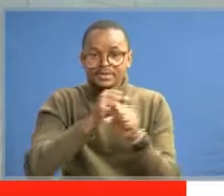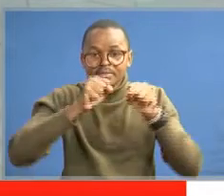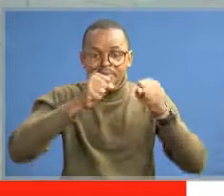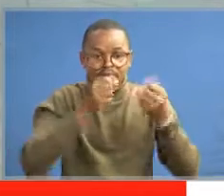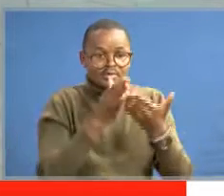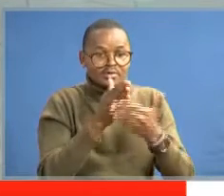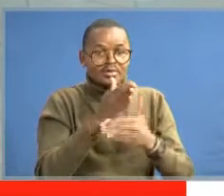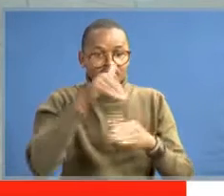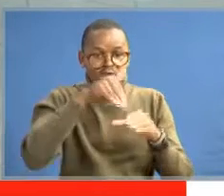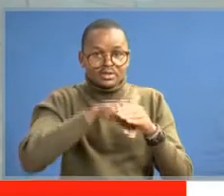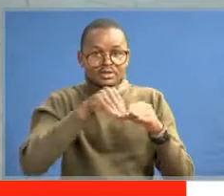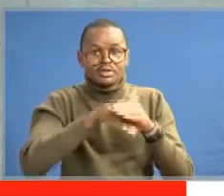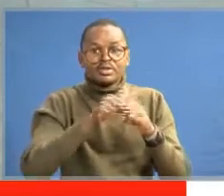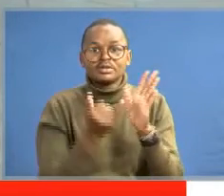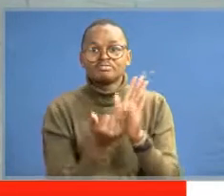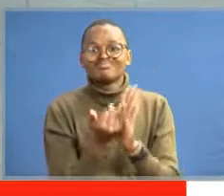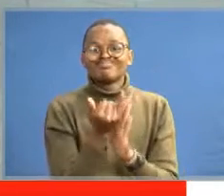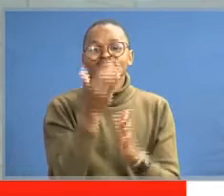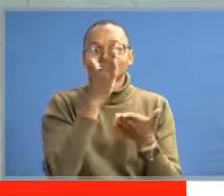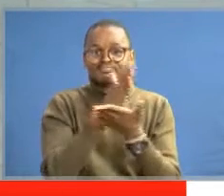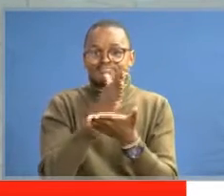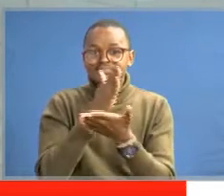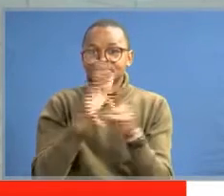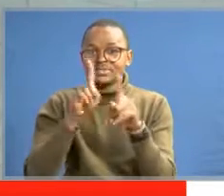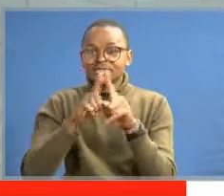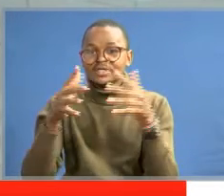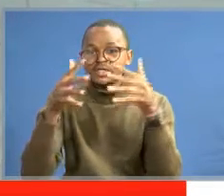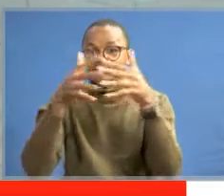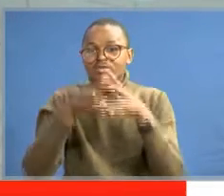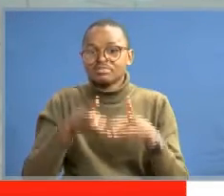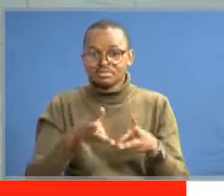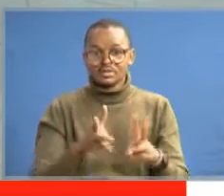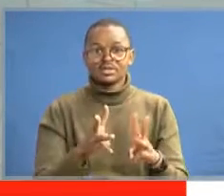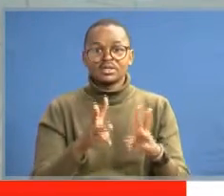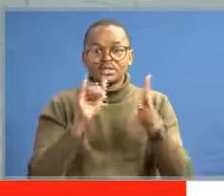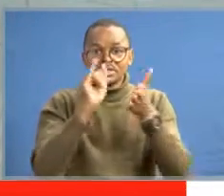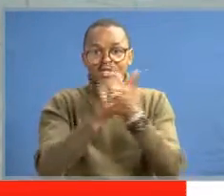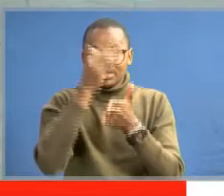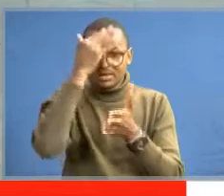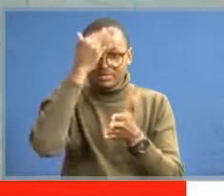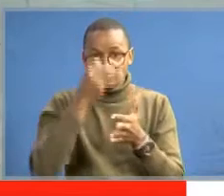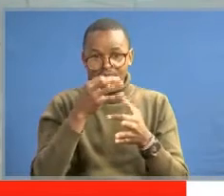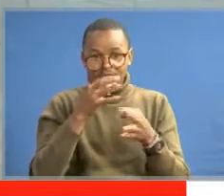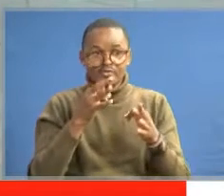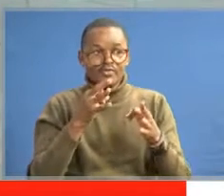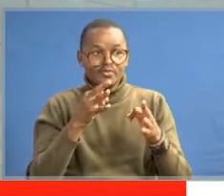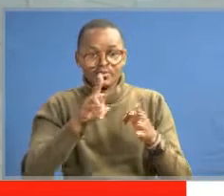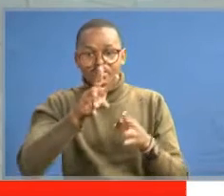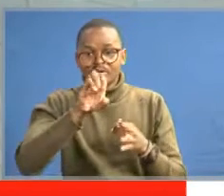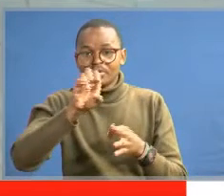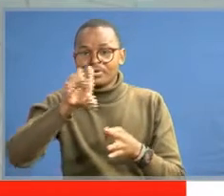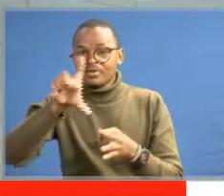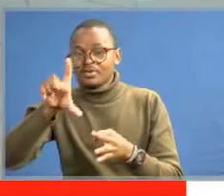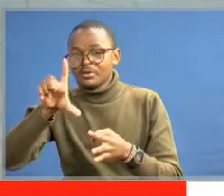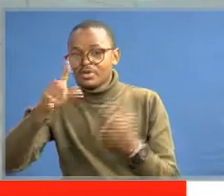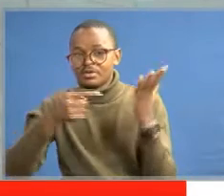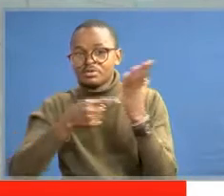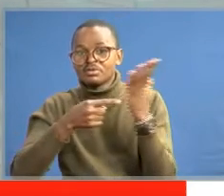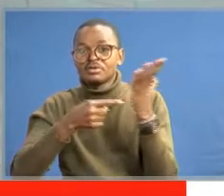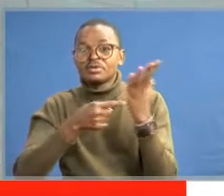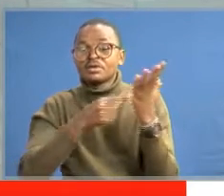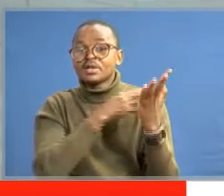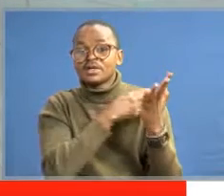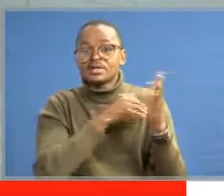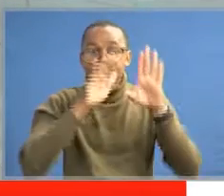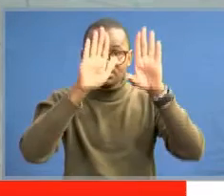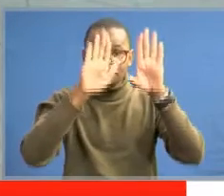to do this in the ever-increasing realistic and engaging ways, and that's why we feature virtual reality technology and